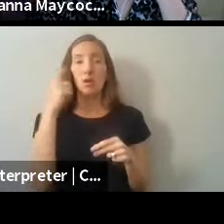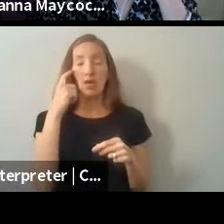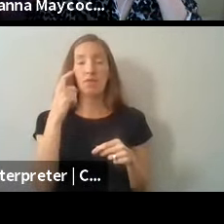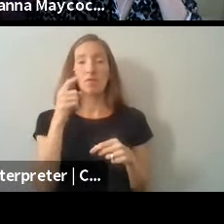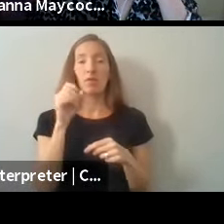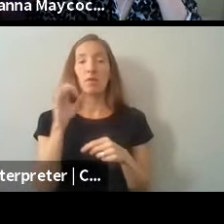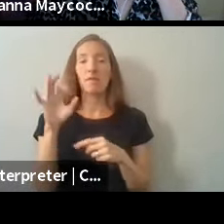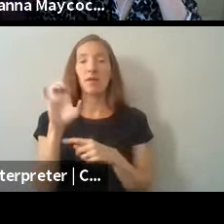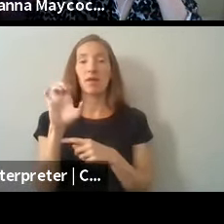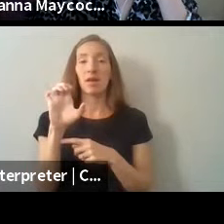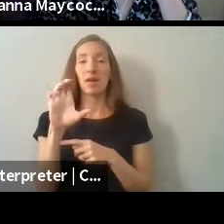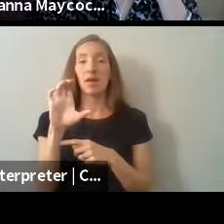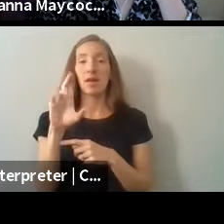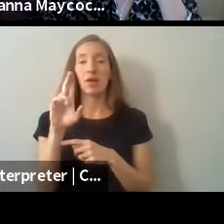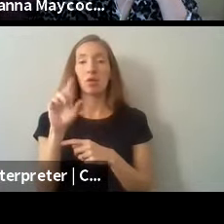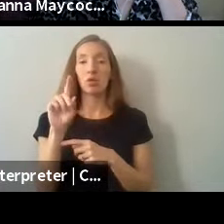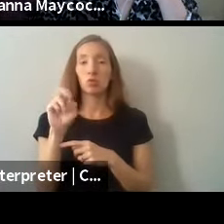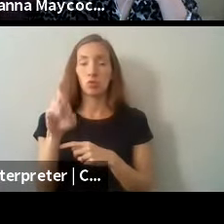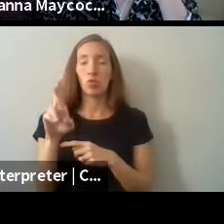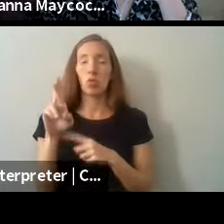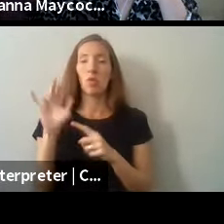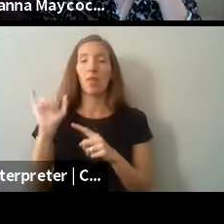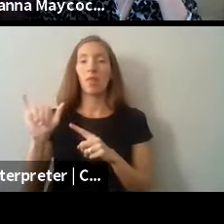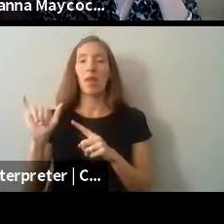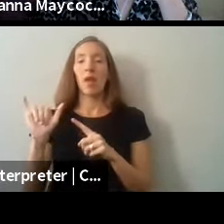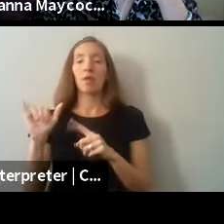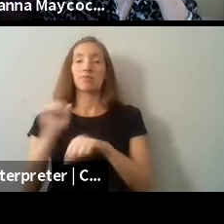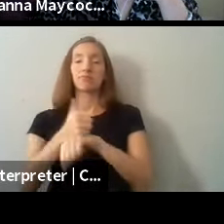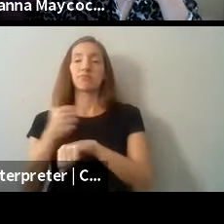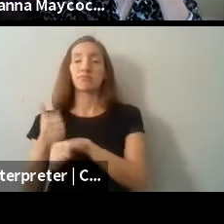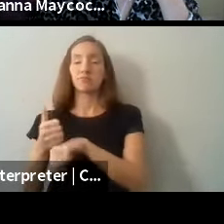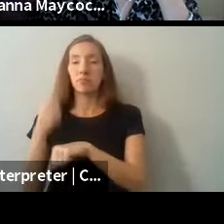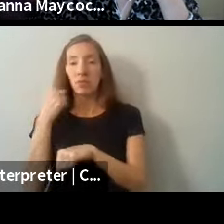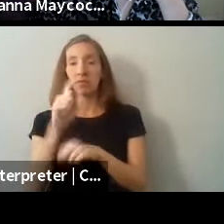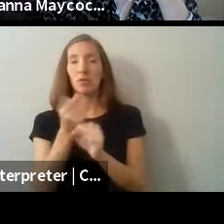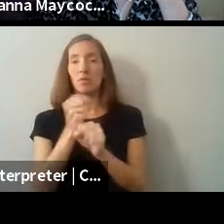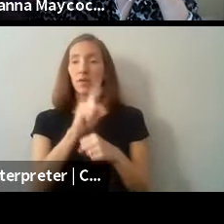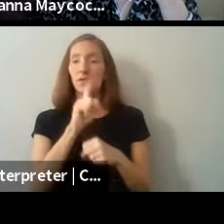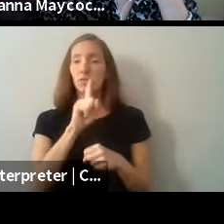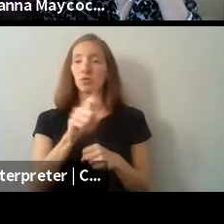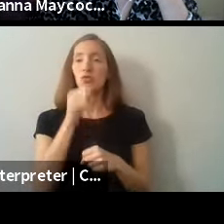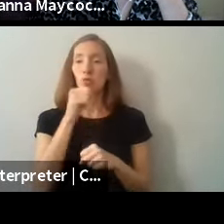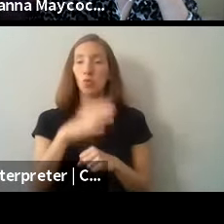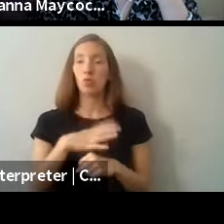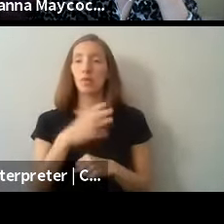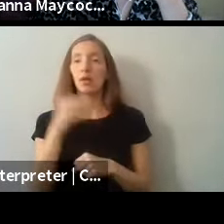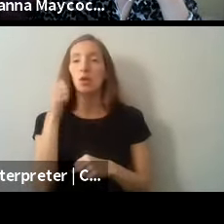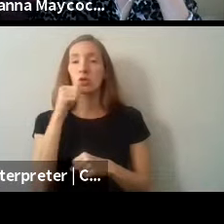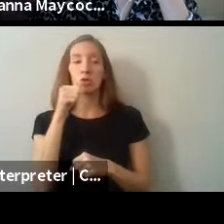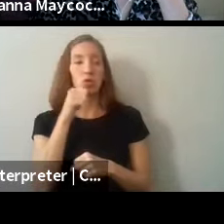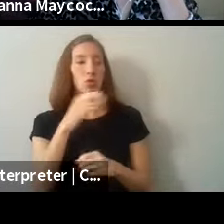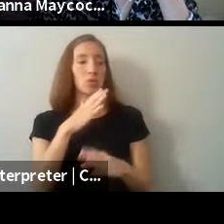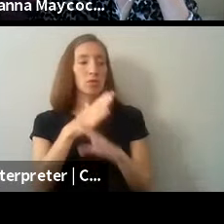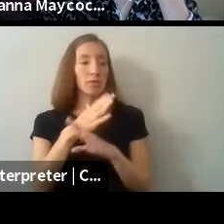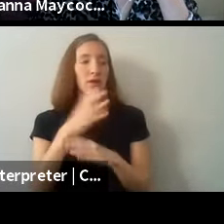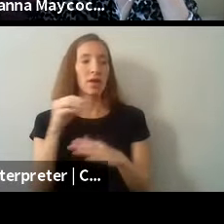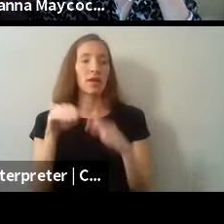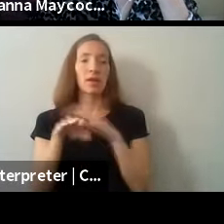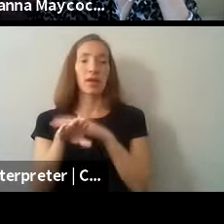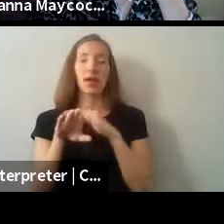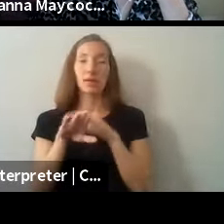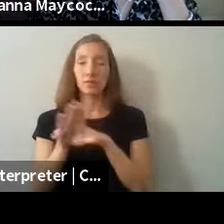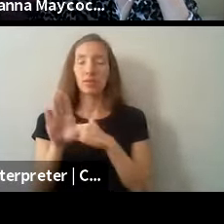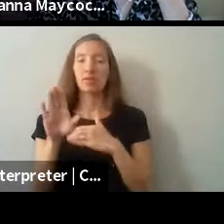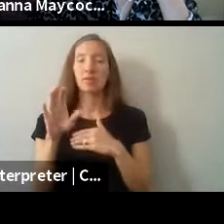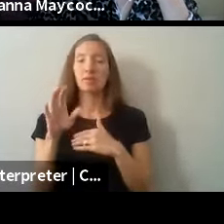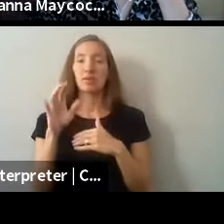has put in place to ensure that women and girls are protected, that they can access comprehensive gender-based